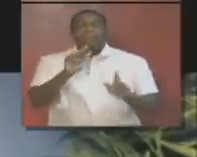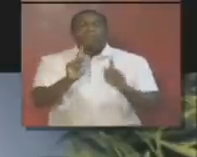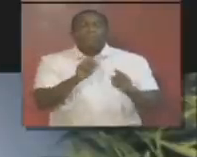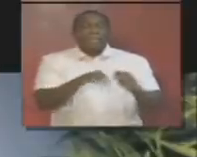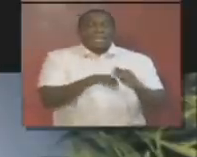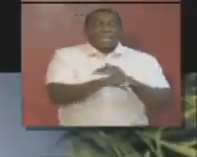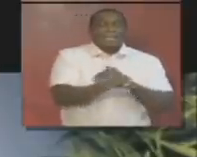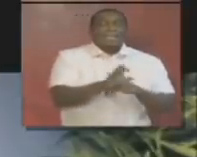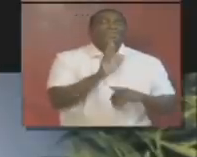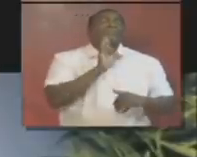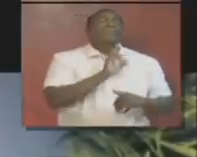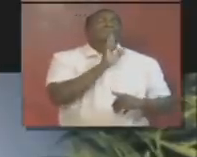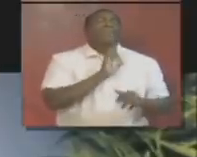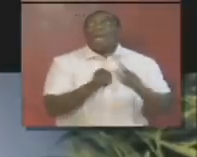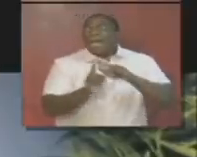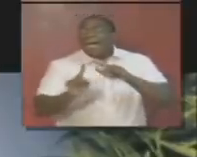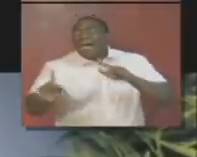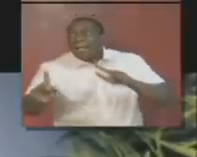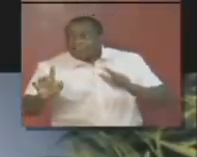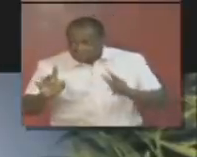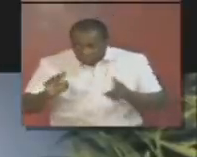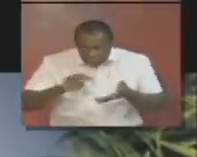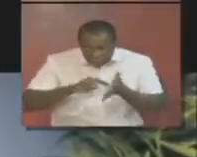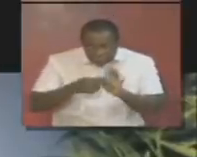then, by that time?